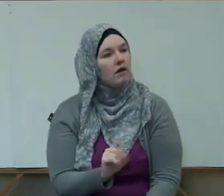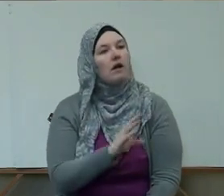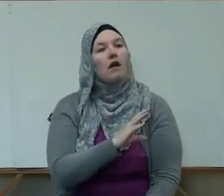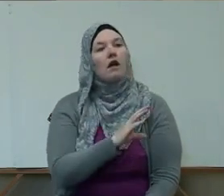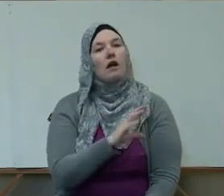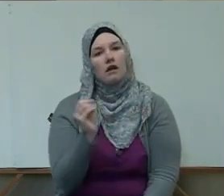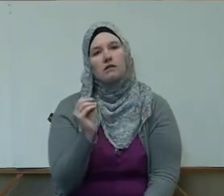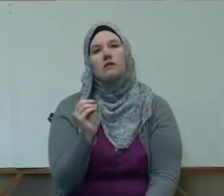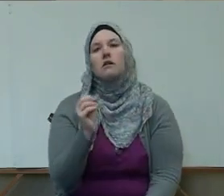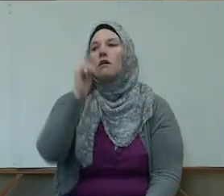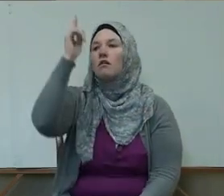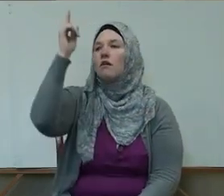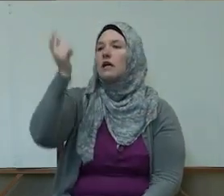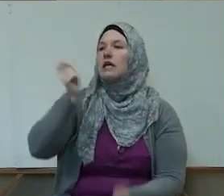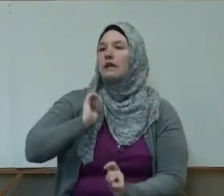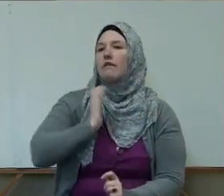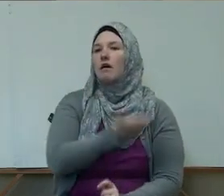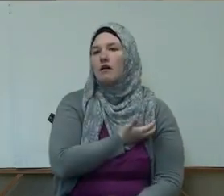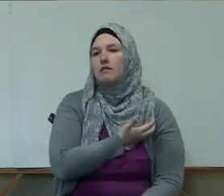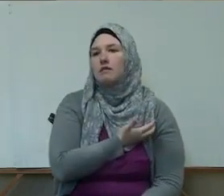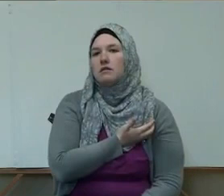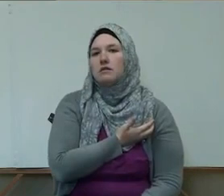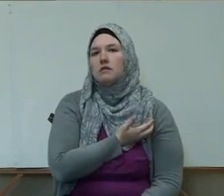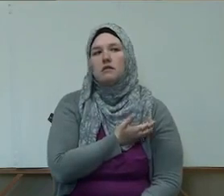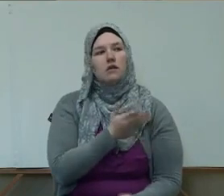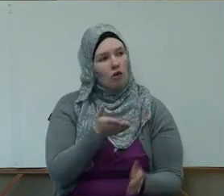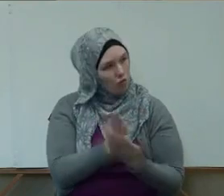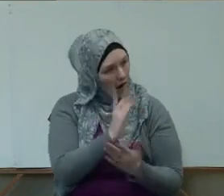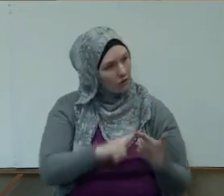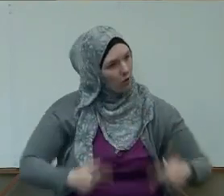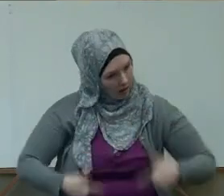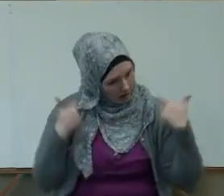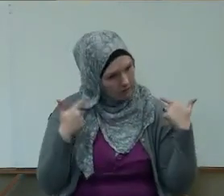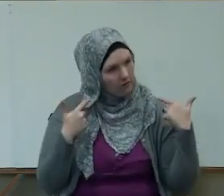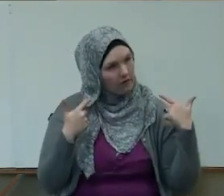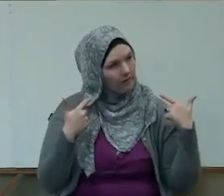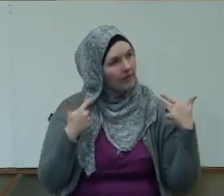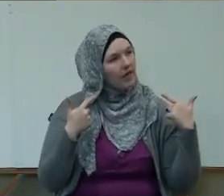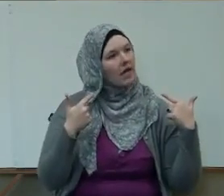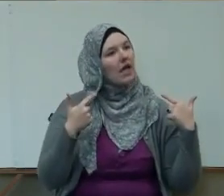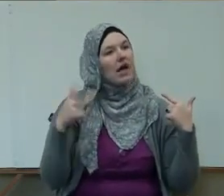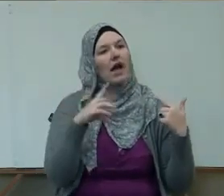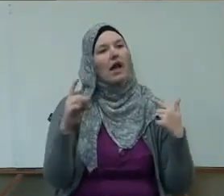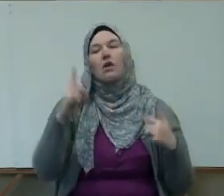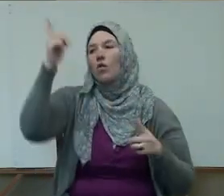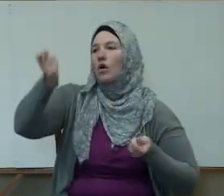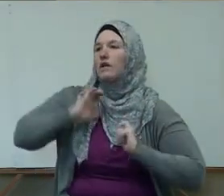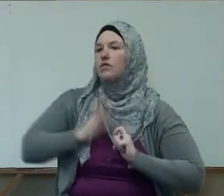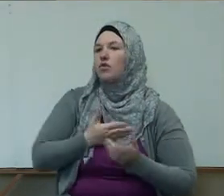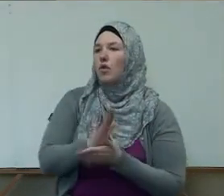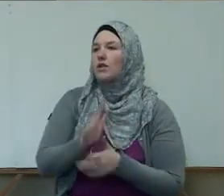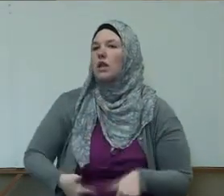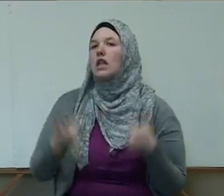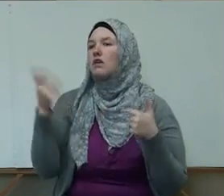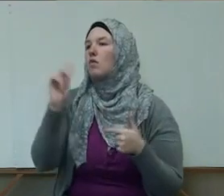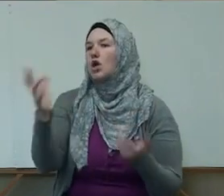as such, Allah gave us, next to the right to life, the right to live where you want. The